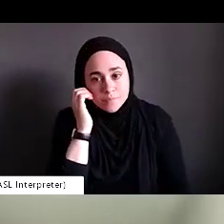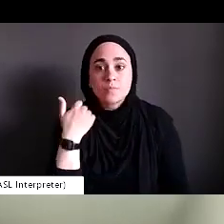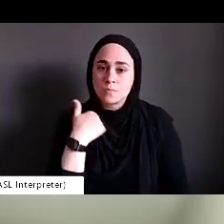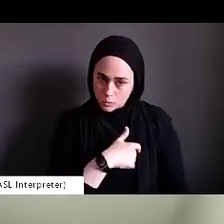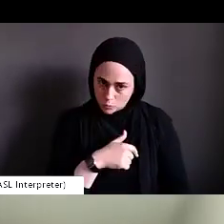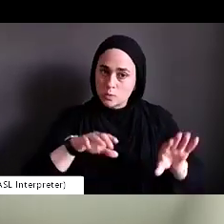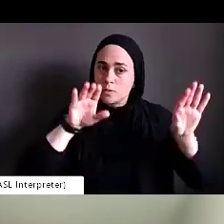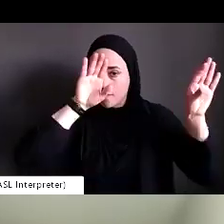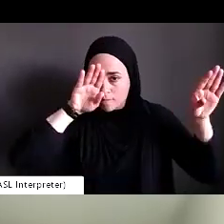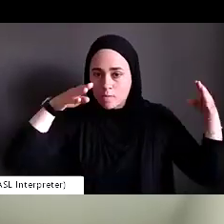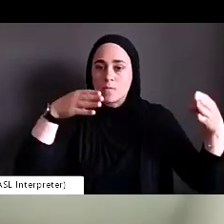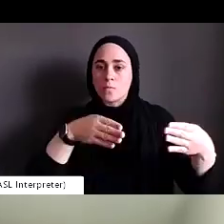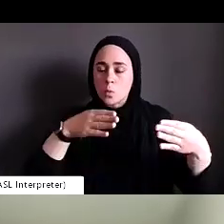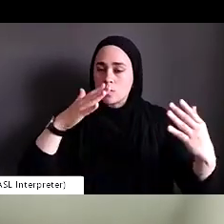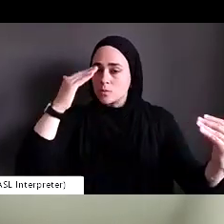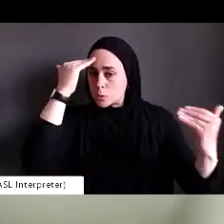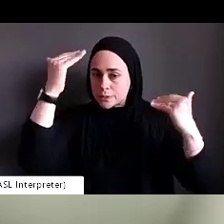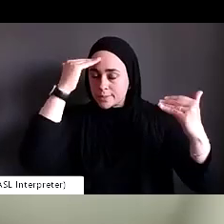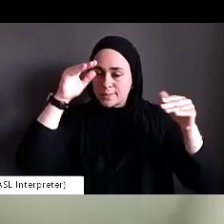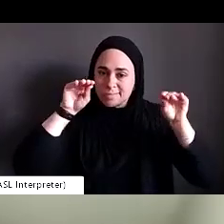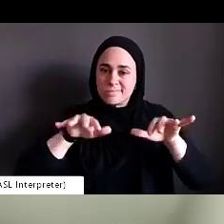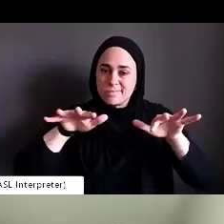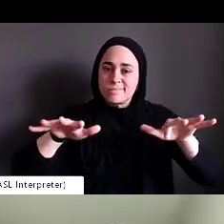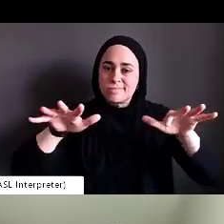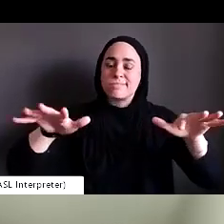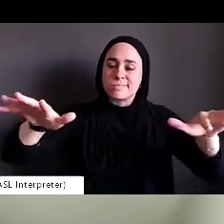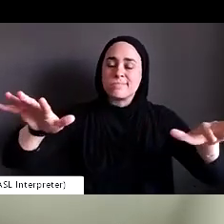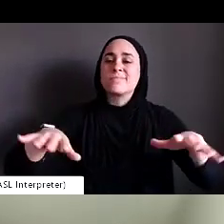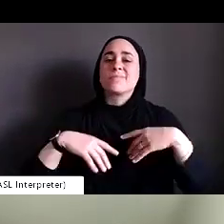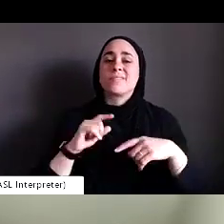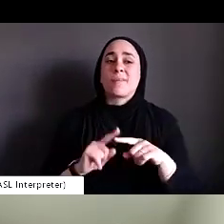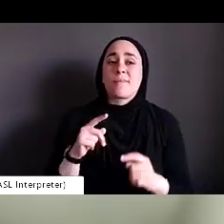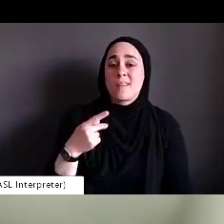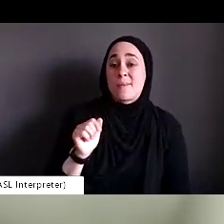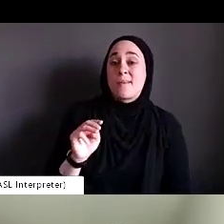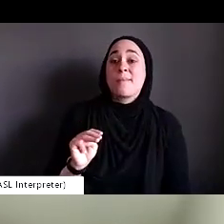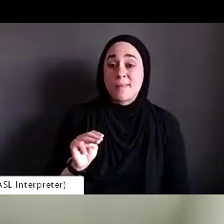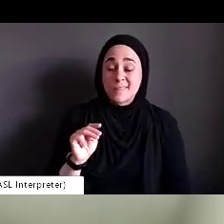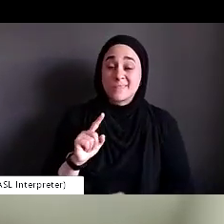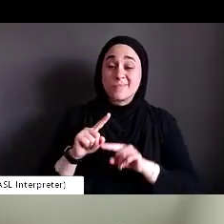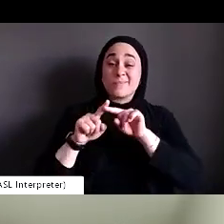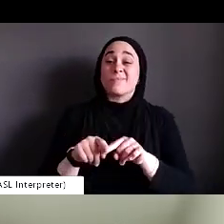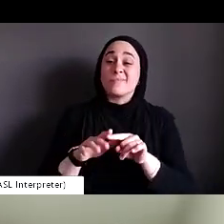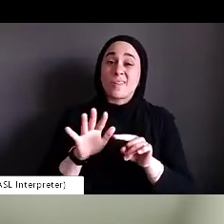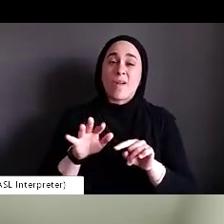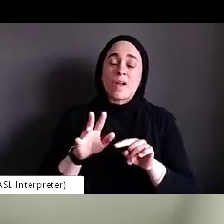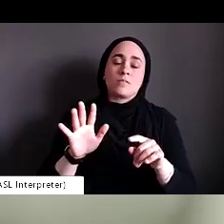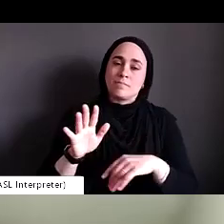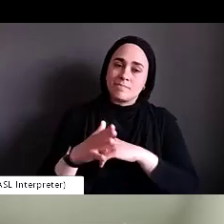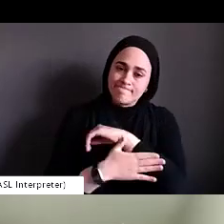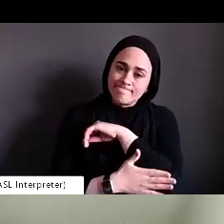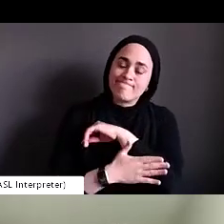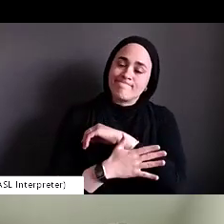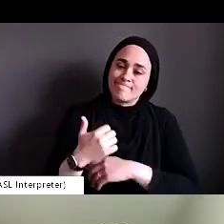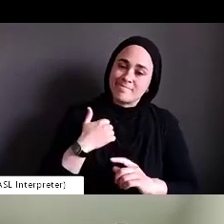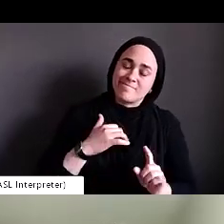focused on raising awareness, but I would say that PEAM relies heavily on this national network. We don't have